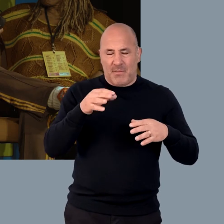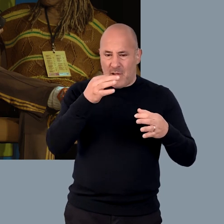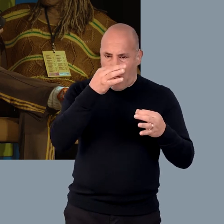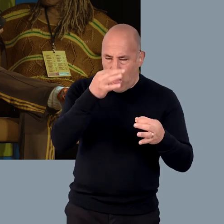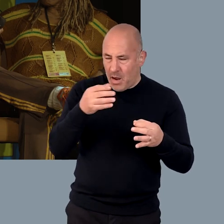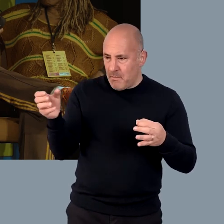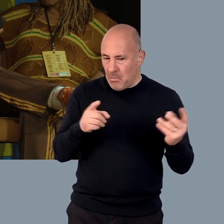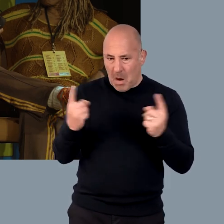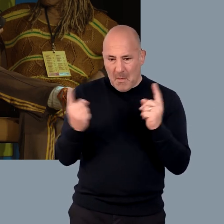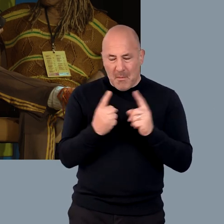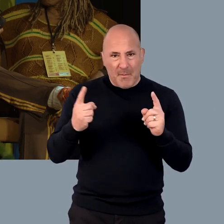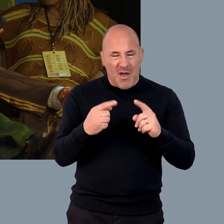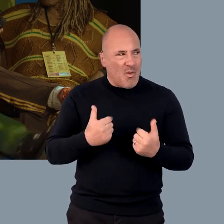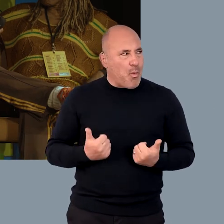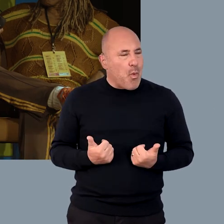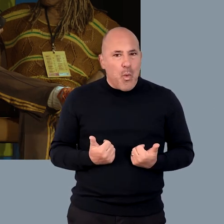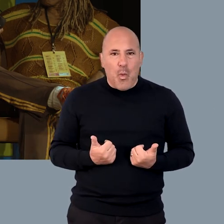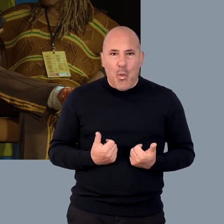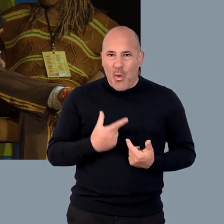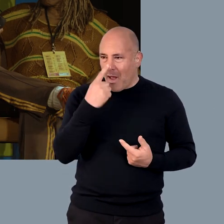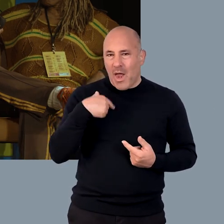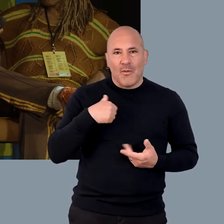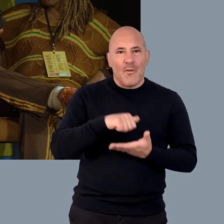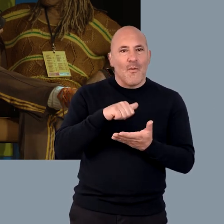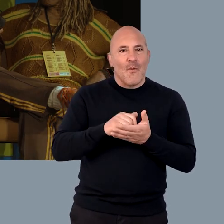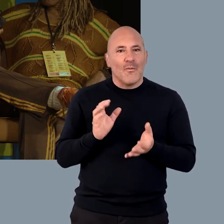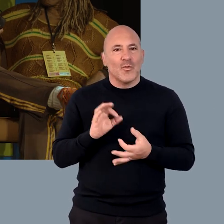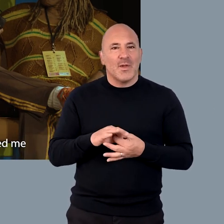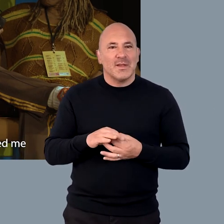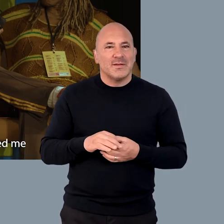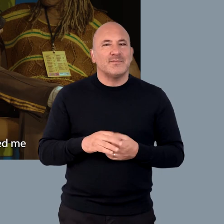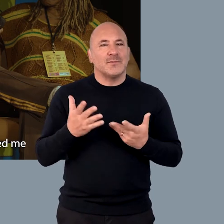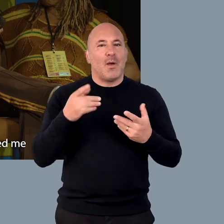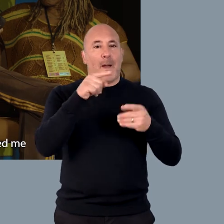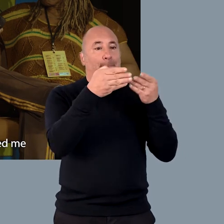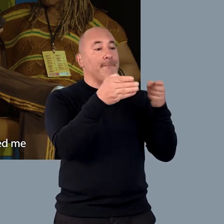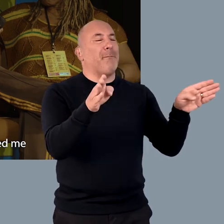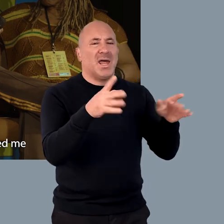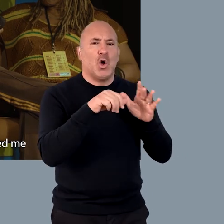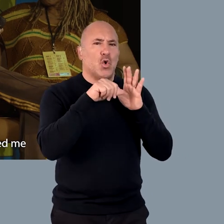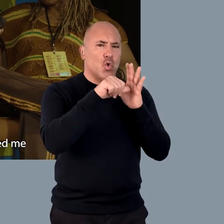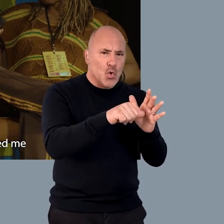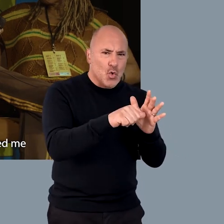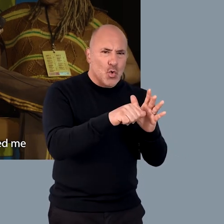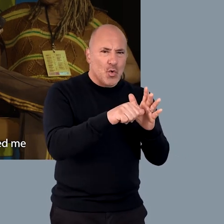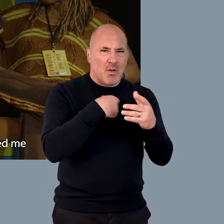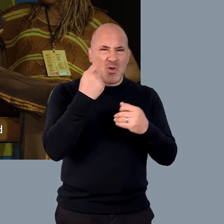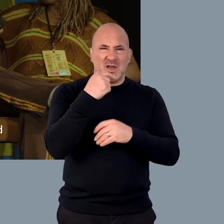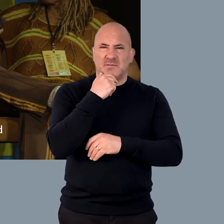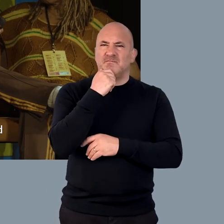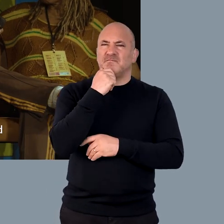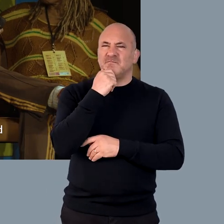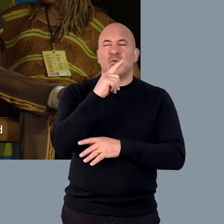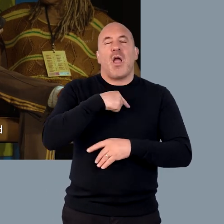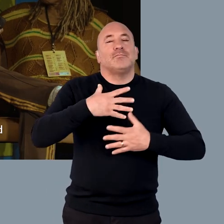like that was like a magnet to people to kind of want to be part of this cool moment And so actually made it hard for us to be together in public which also led me